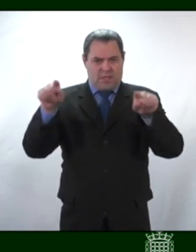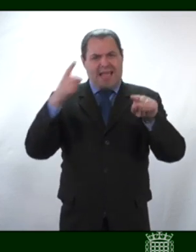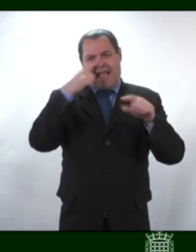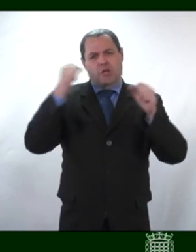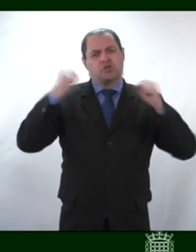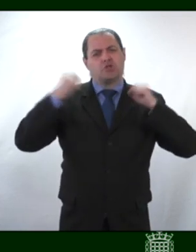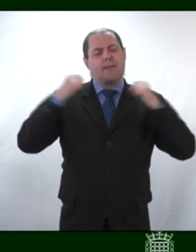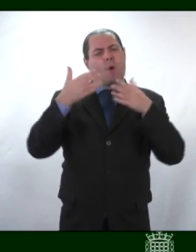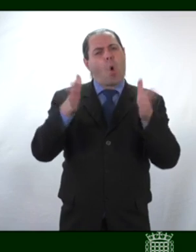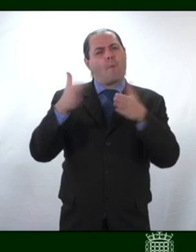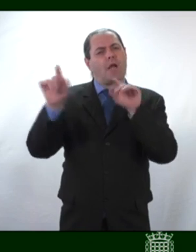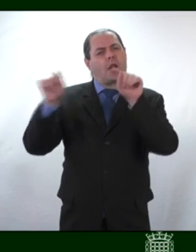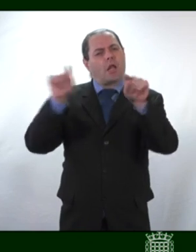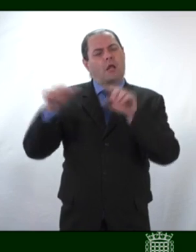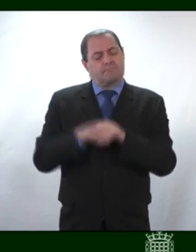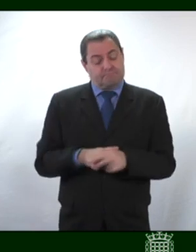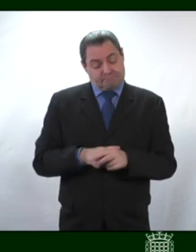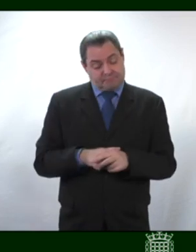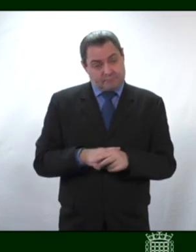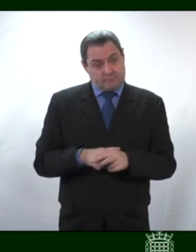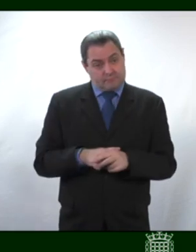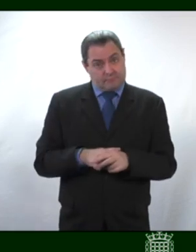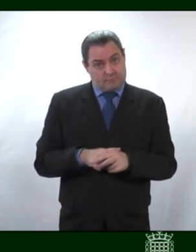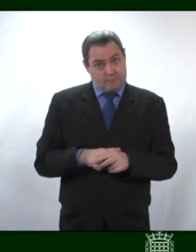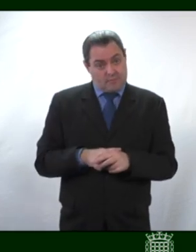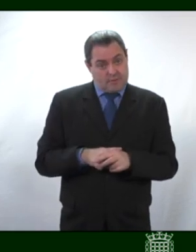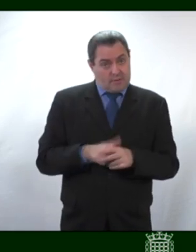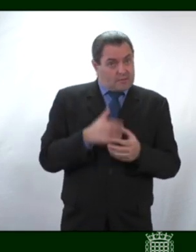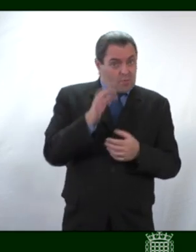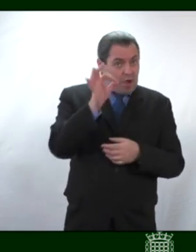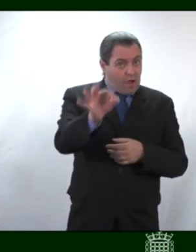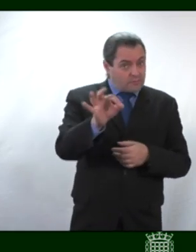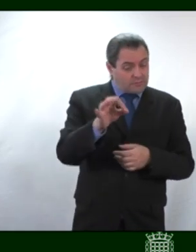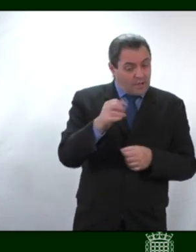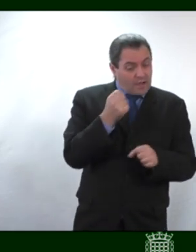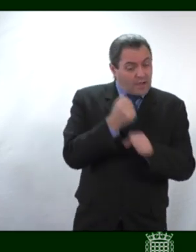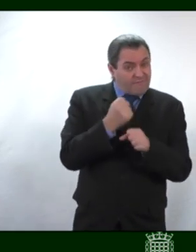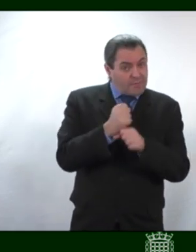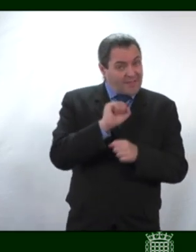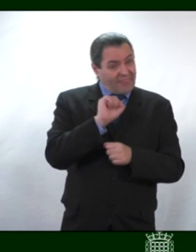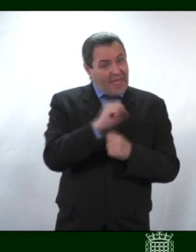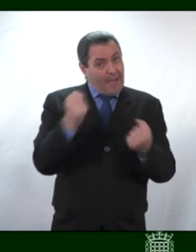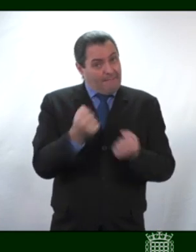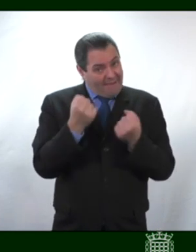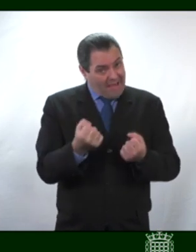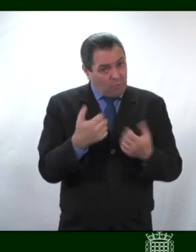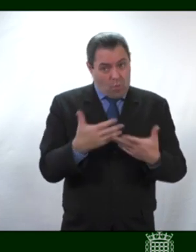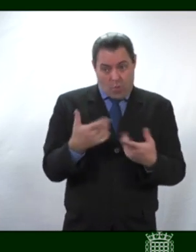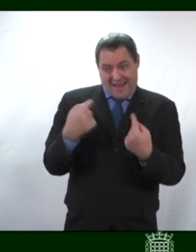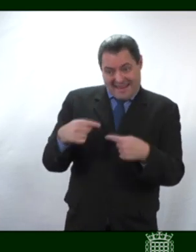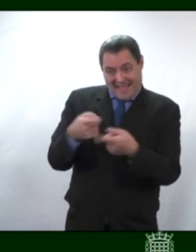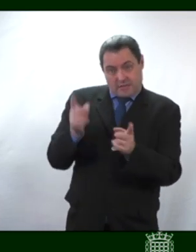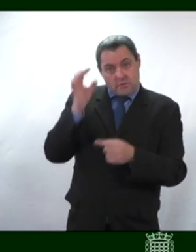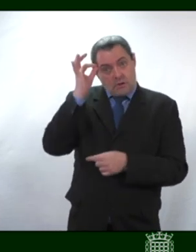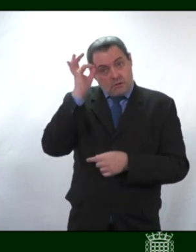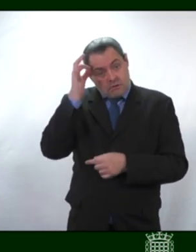I specifically ask the Secretary of State, will he either use the government's powers or give the powers to local council leaders in Halton and